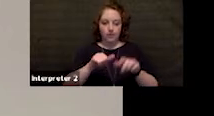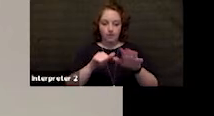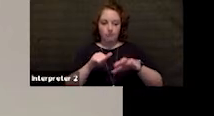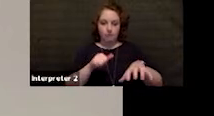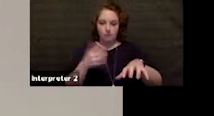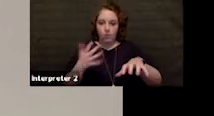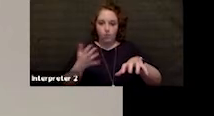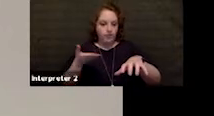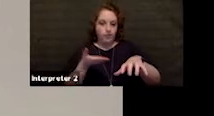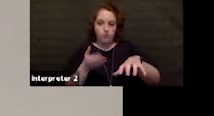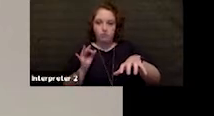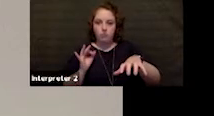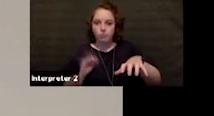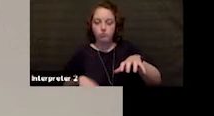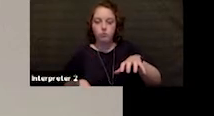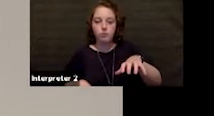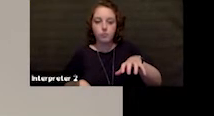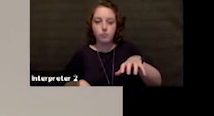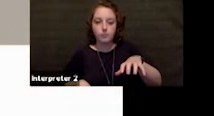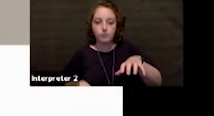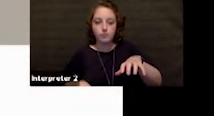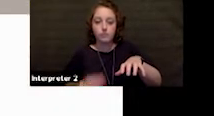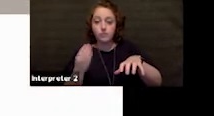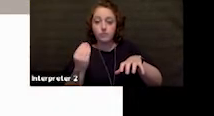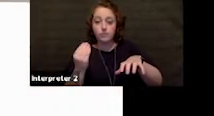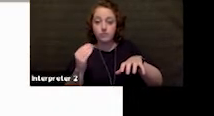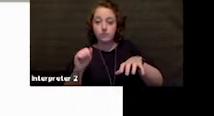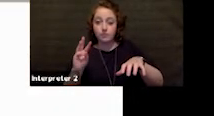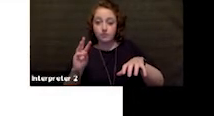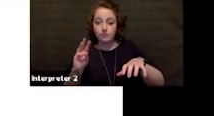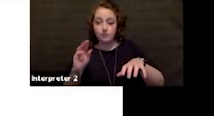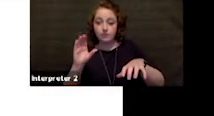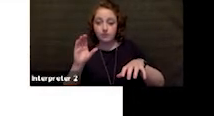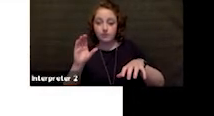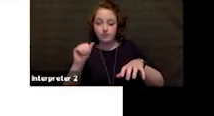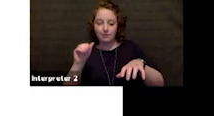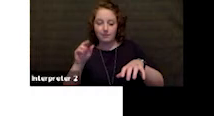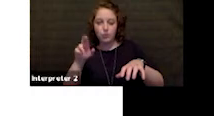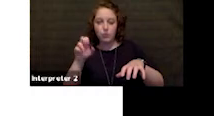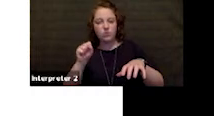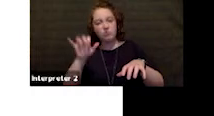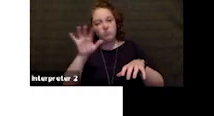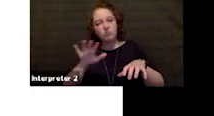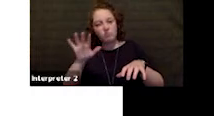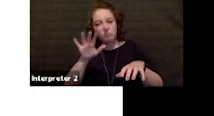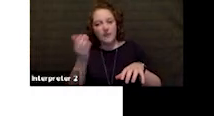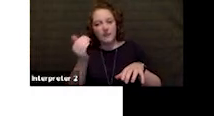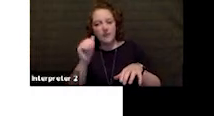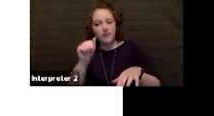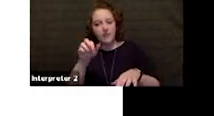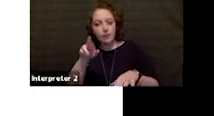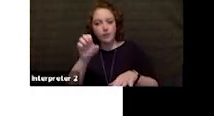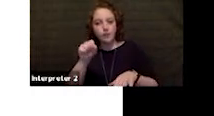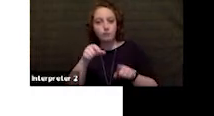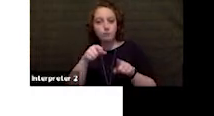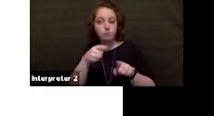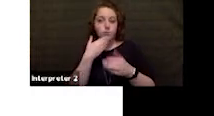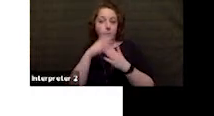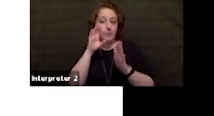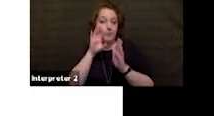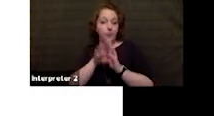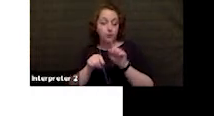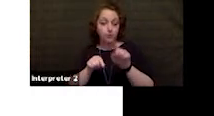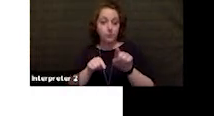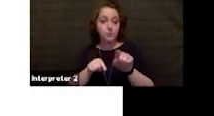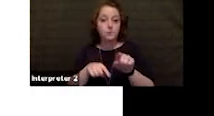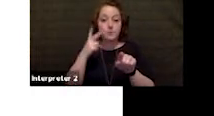as you can see here on the slide, 14.6 acres or about 15 acres. You're going to see a better picture of that here. So if you look at